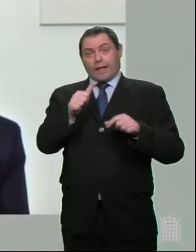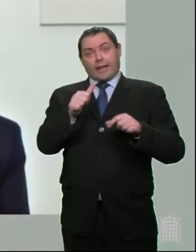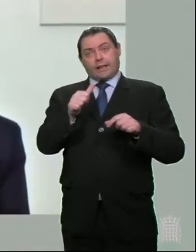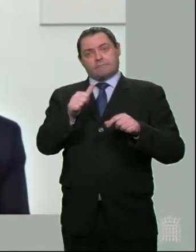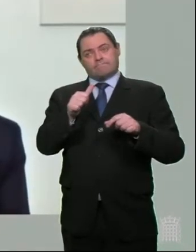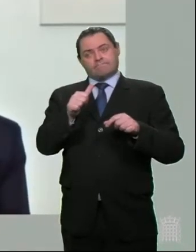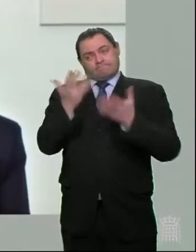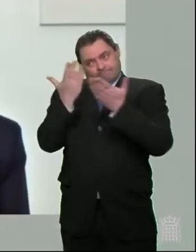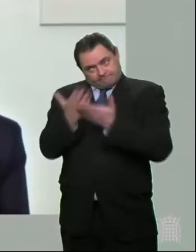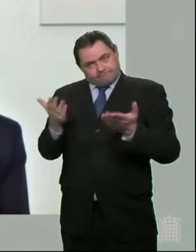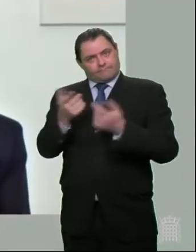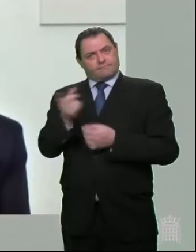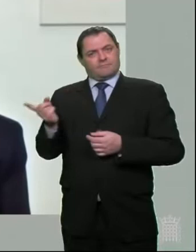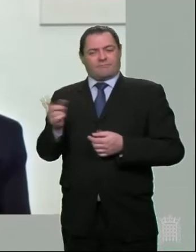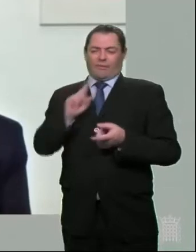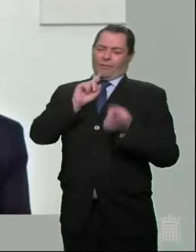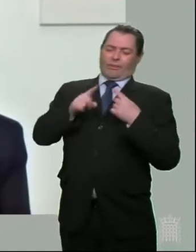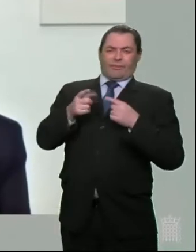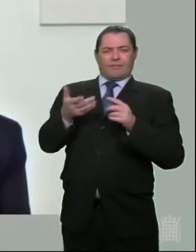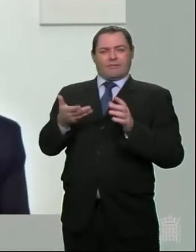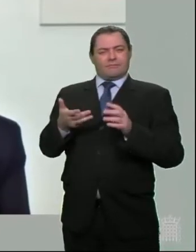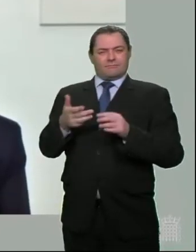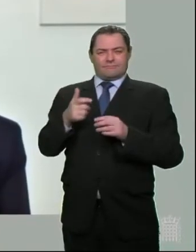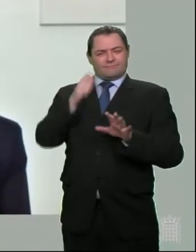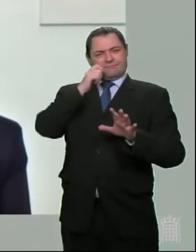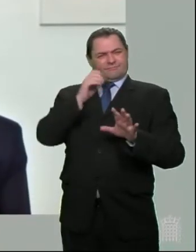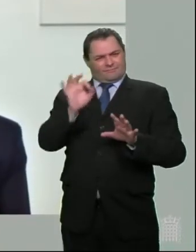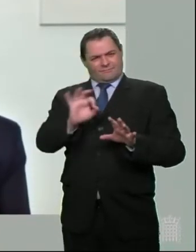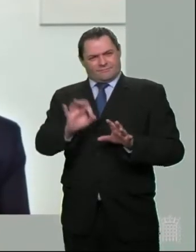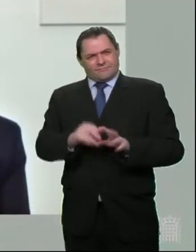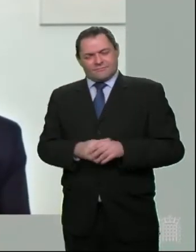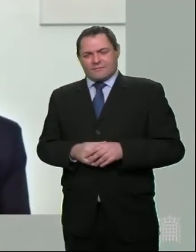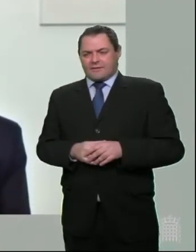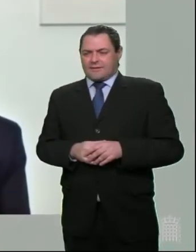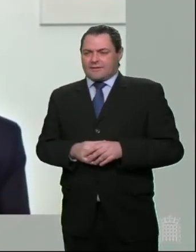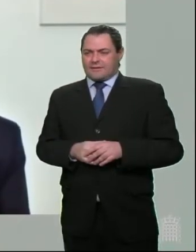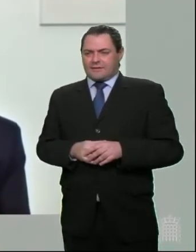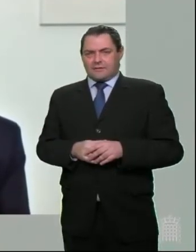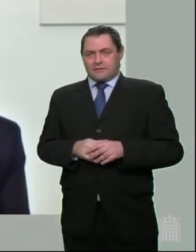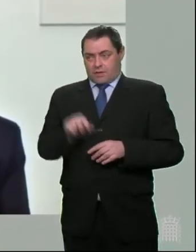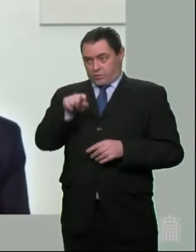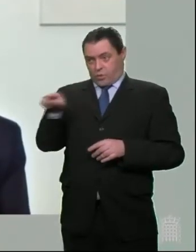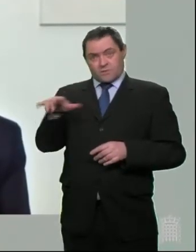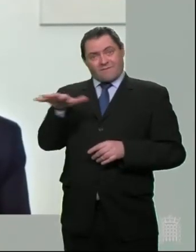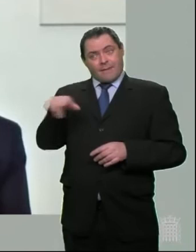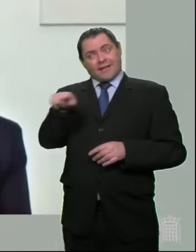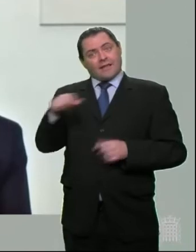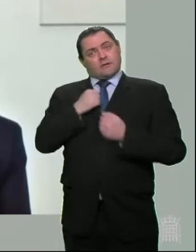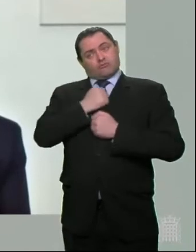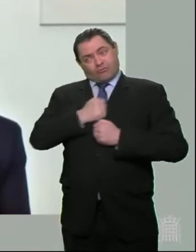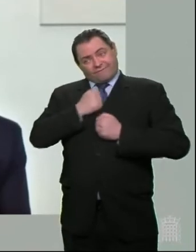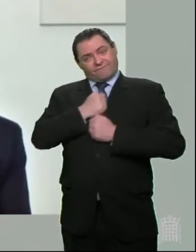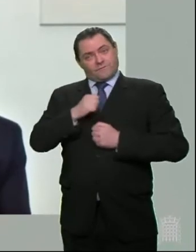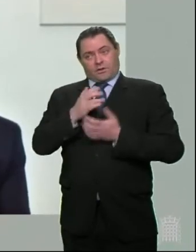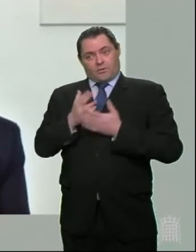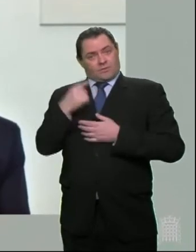have the decency to answer them properly. What would he like me to say to those bereaved families